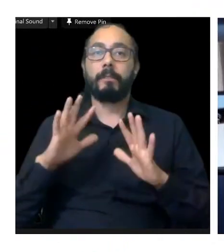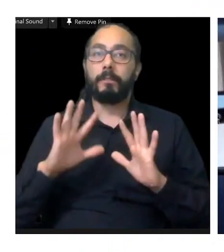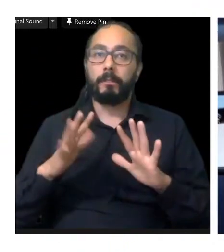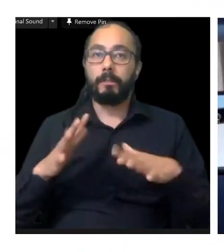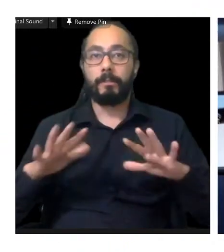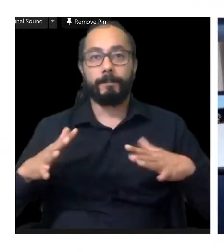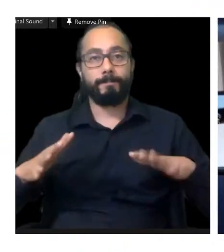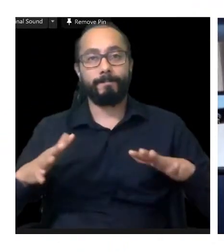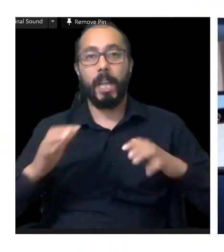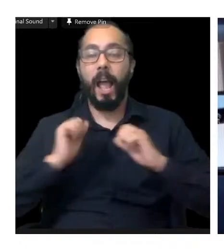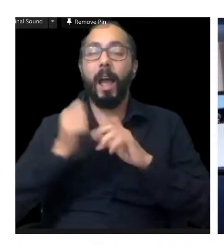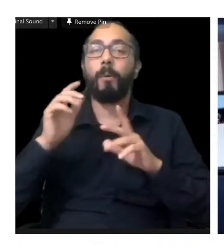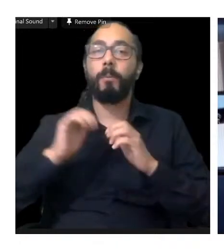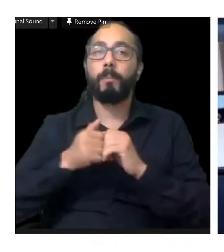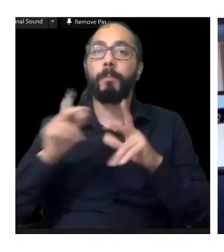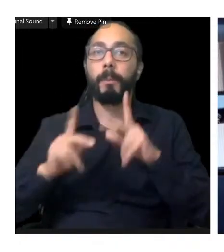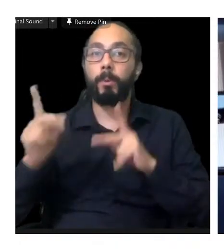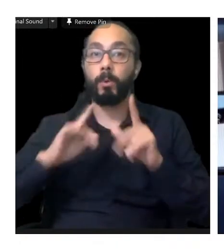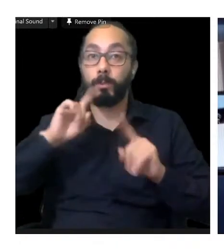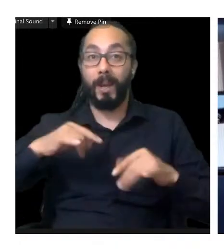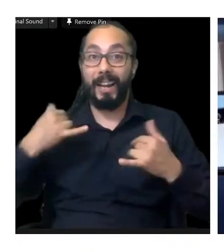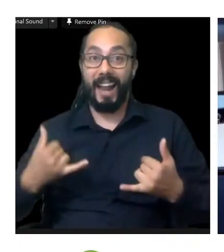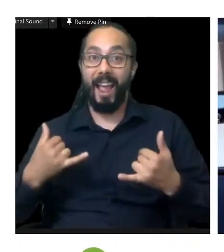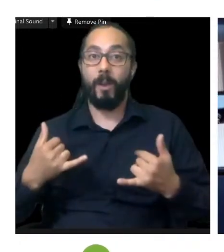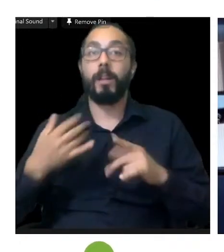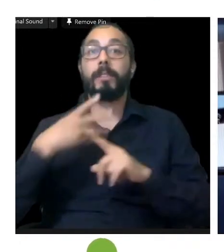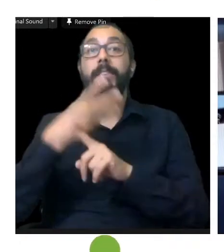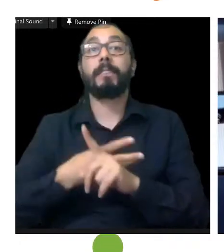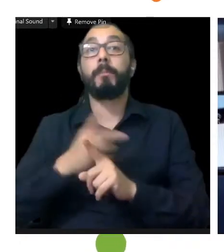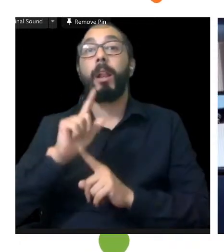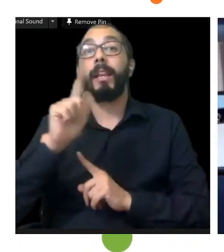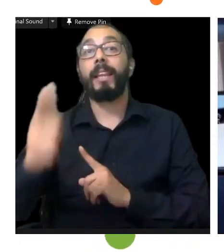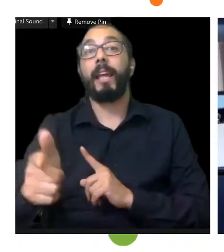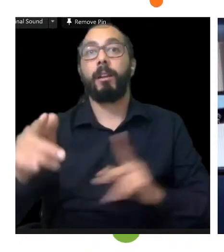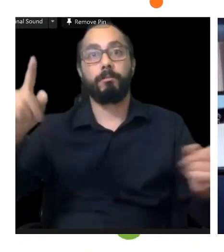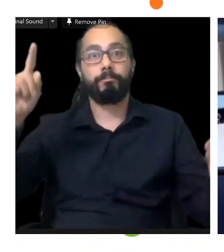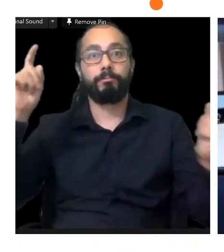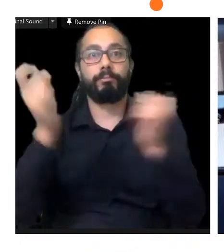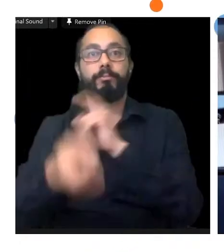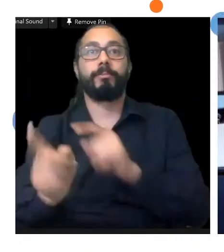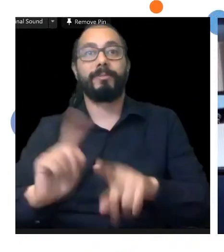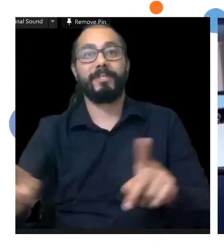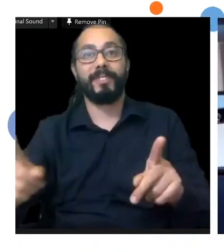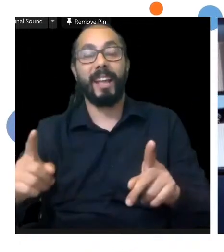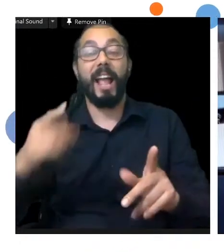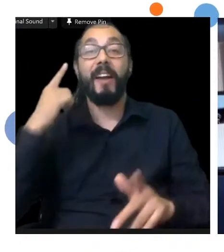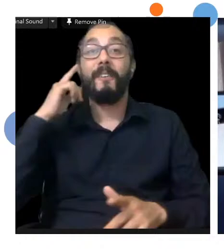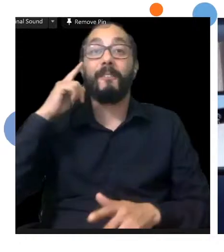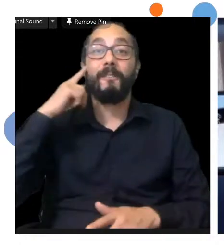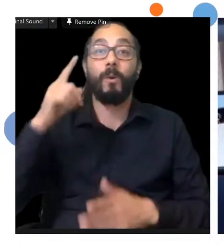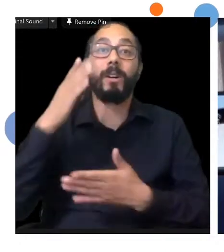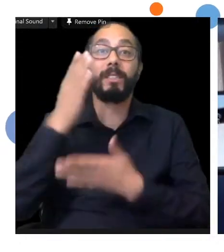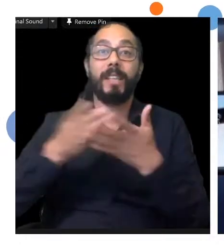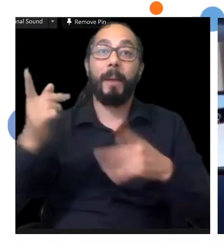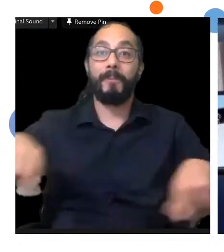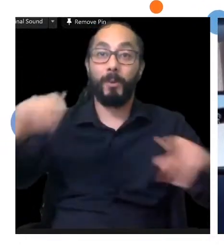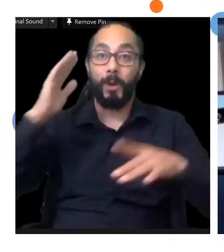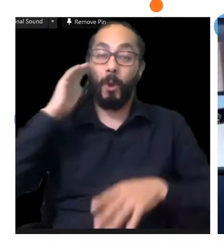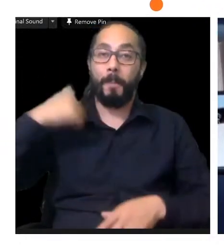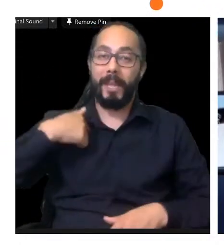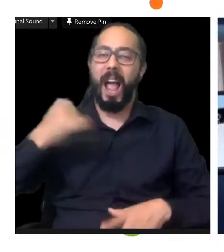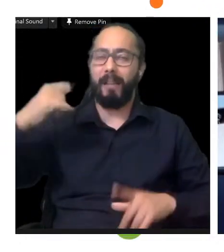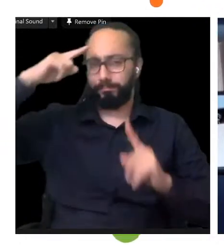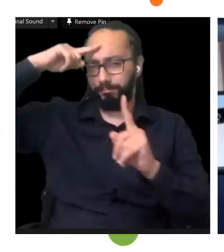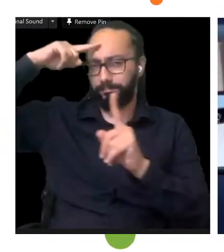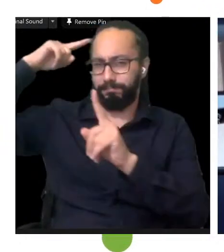now, there may be a different set of parameters. So for those of you that know me, you know I am the eternal optimist, but you